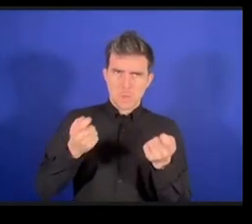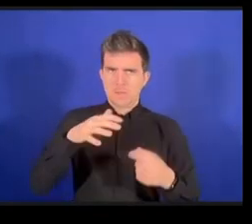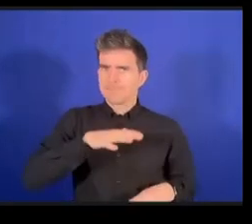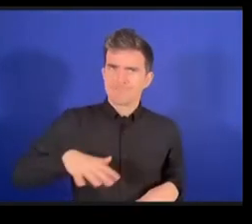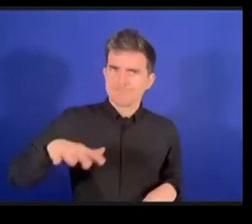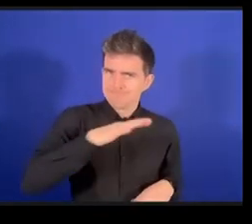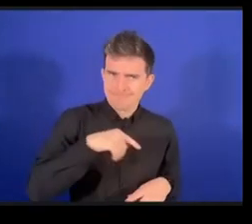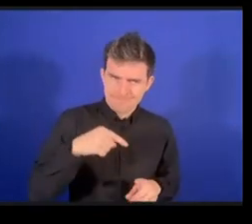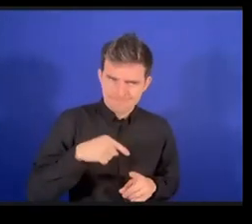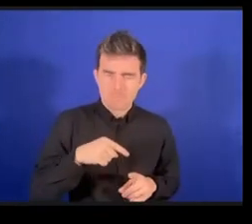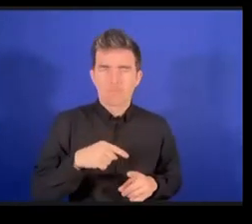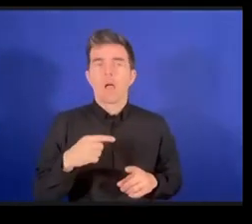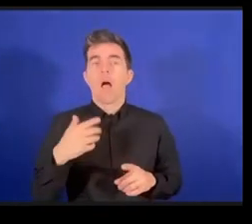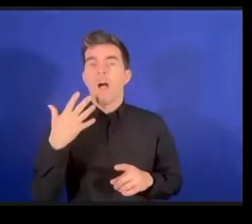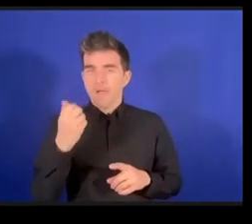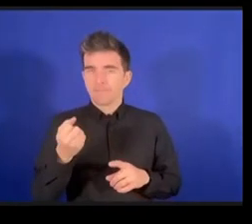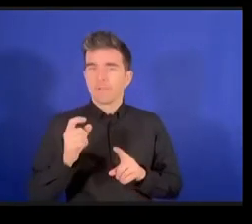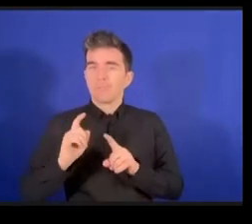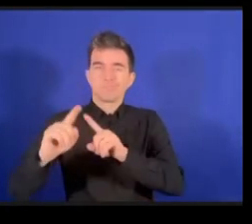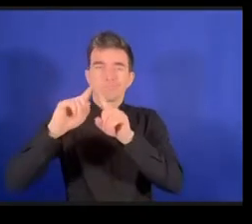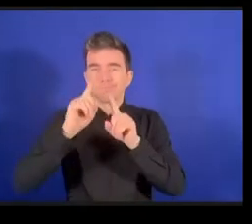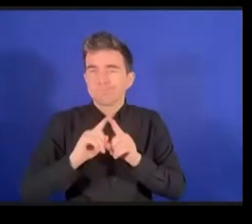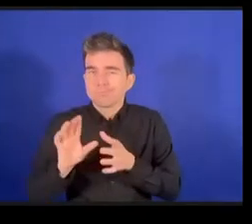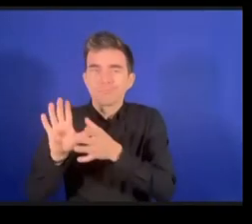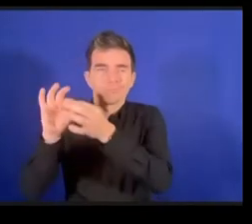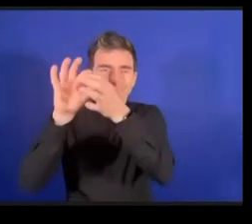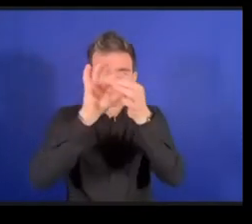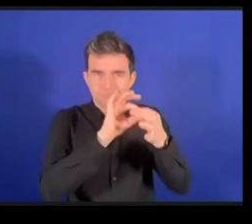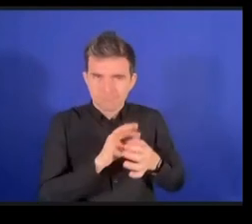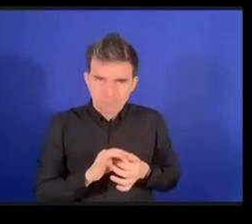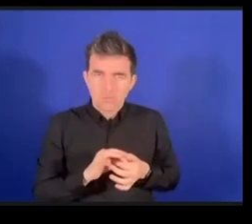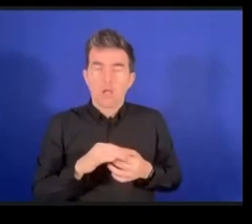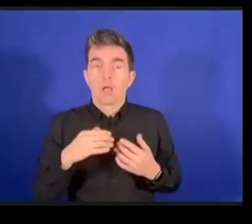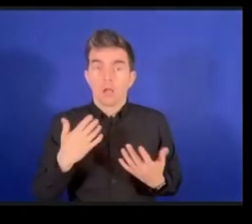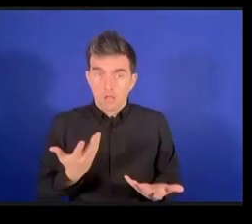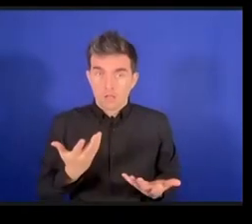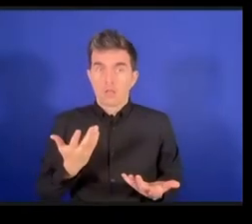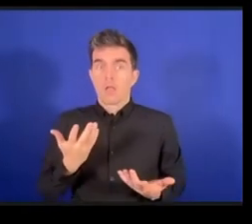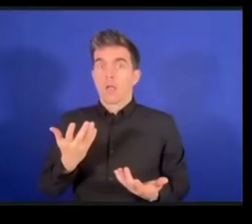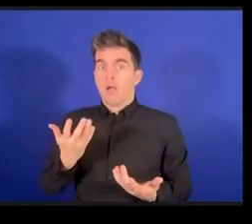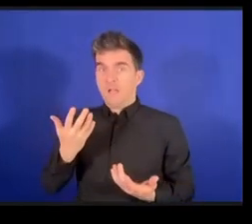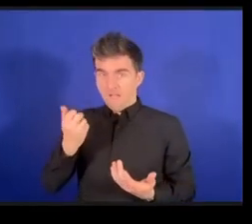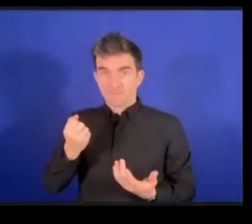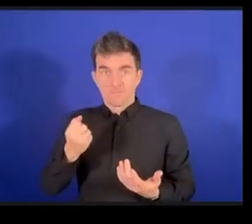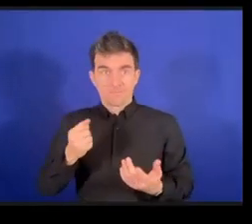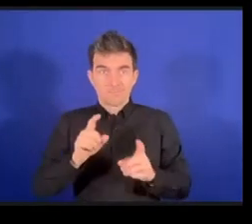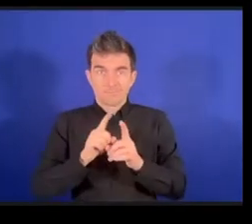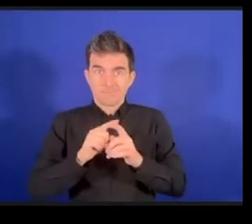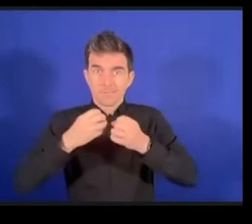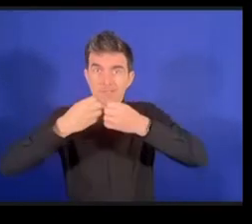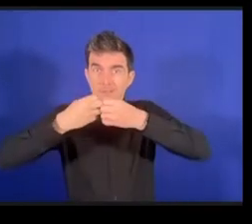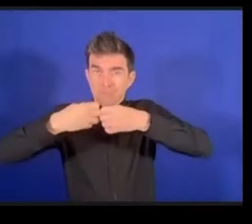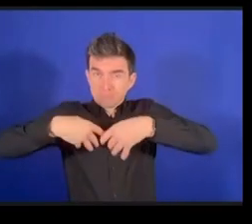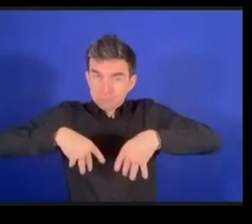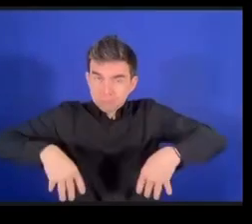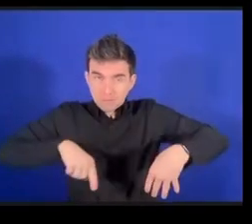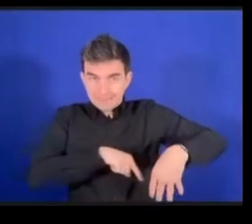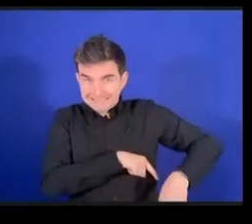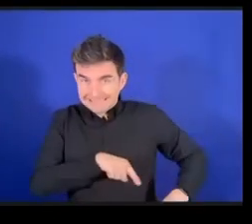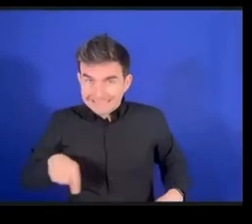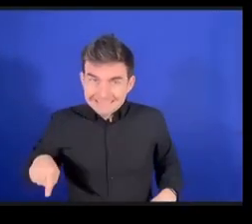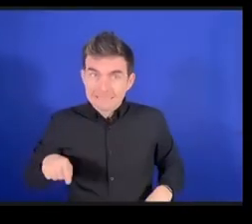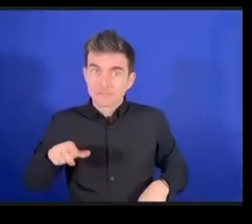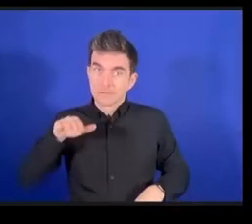bottom app bottom to the up so it is very important to include the uh y people